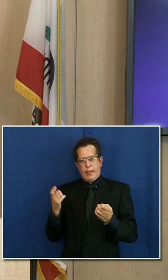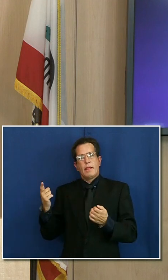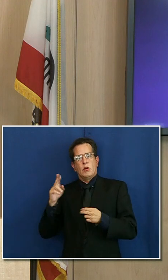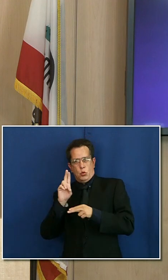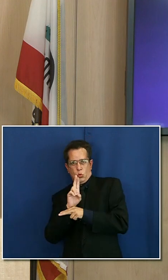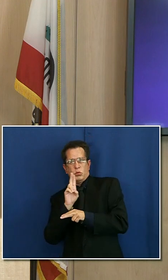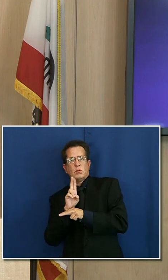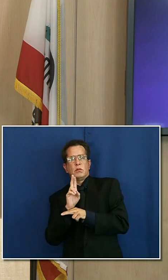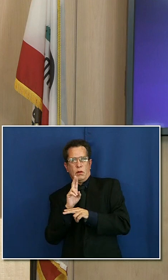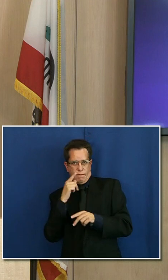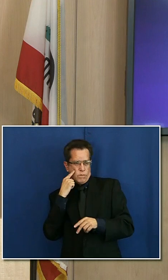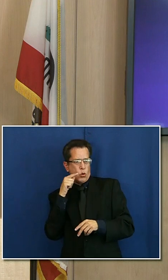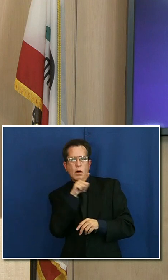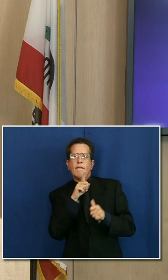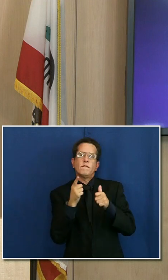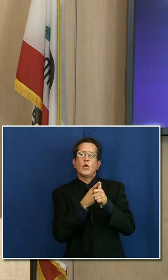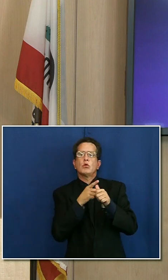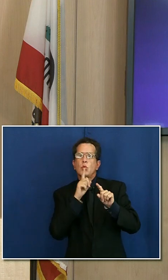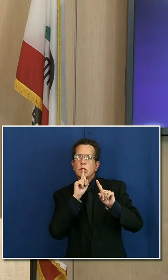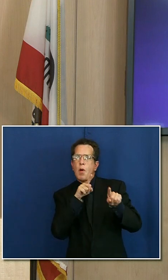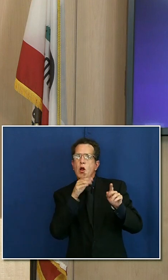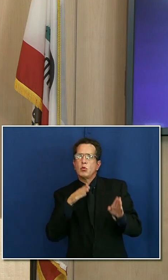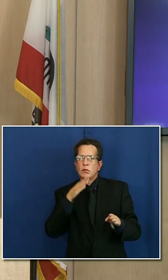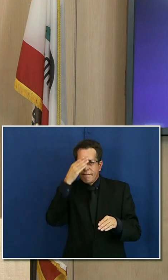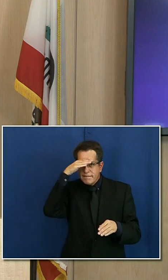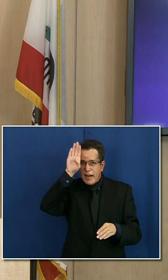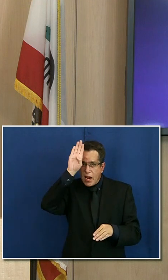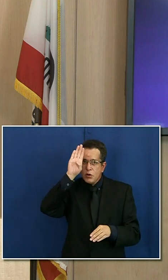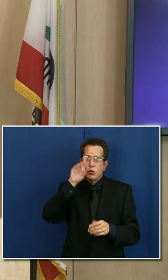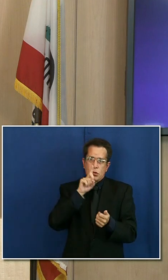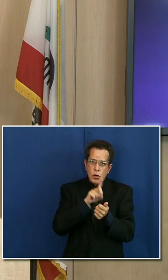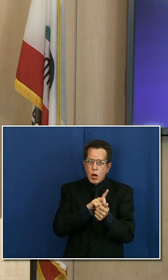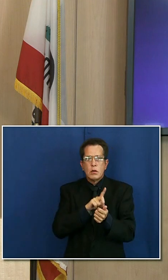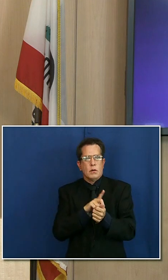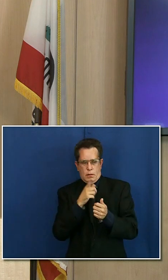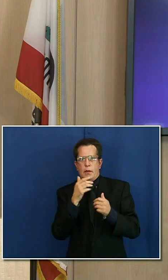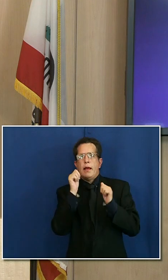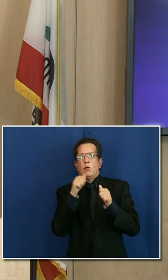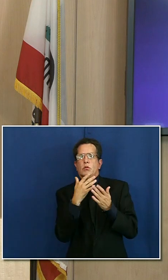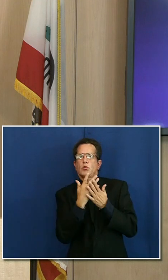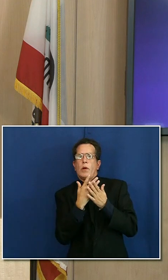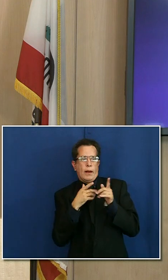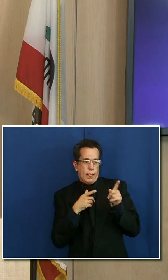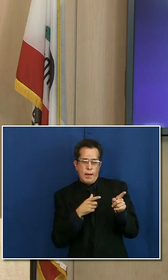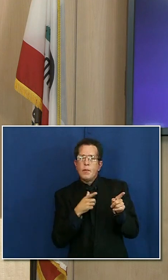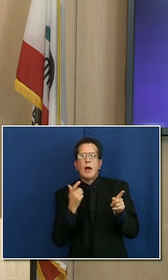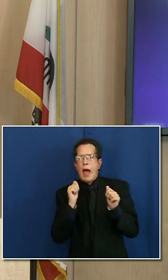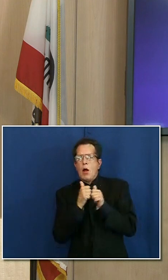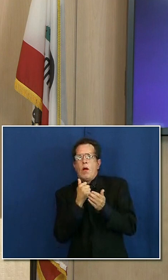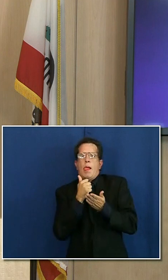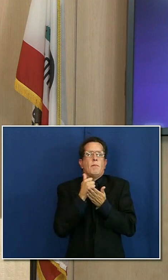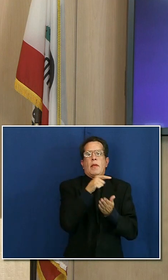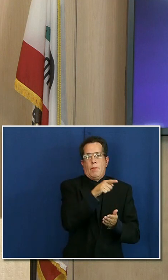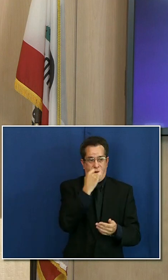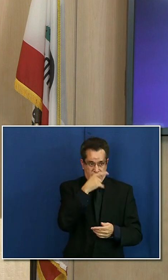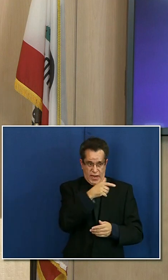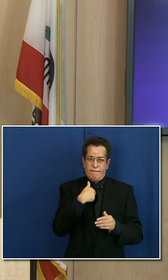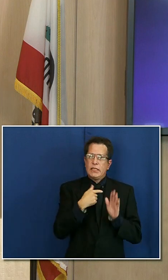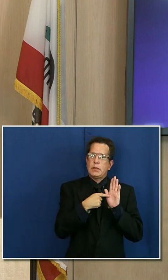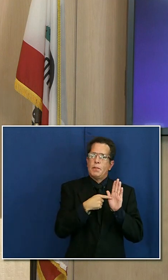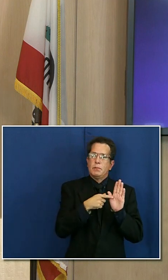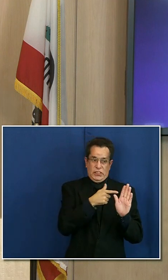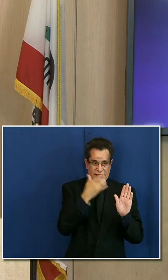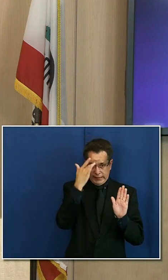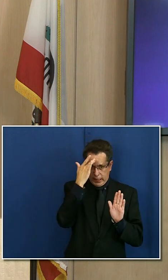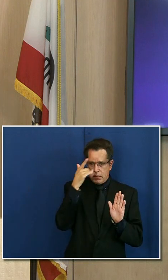to screen first responders and provide guidance on what to do with an individual exhibiting symptoms. But let's